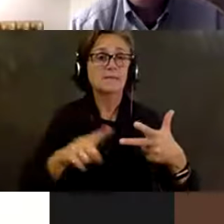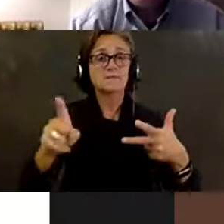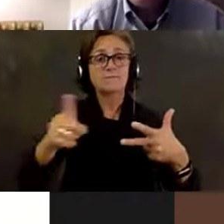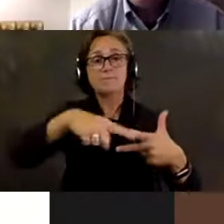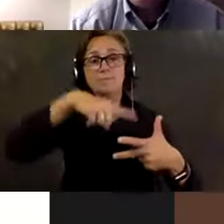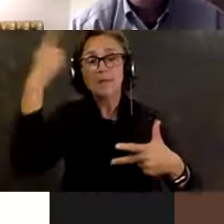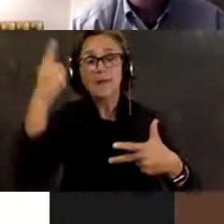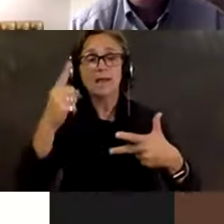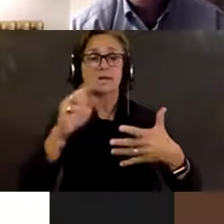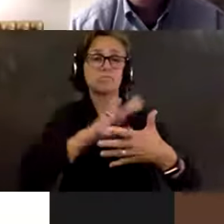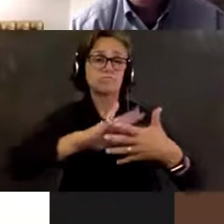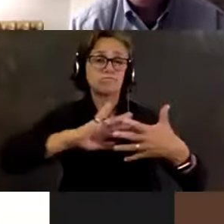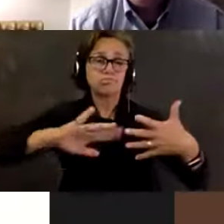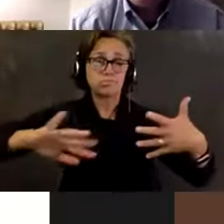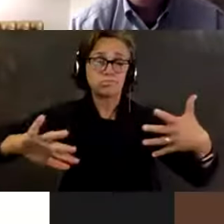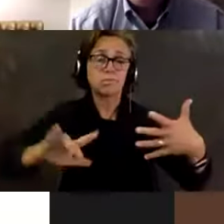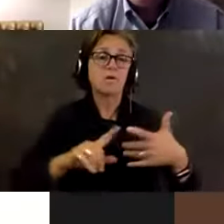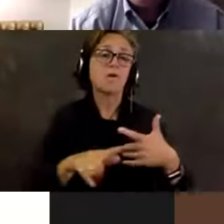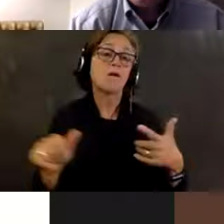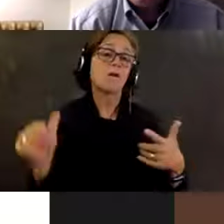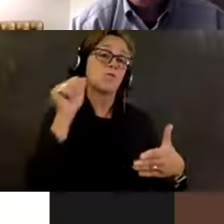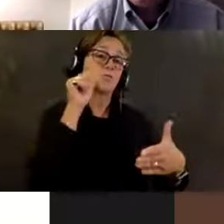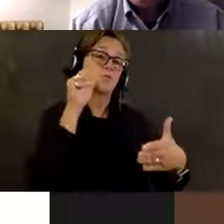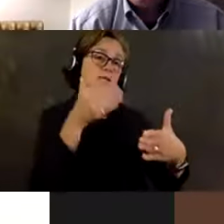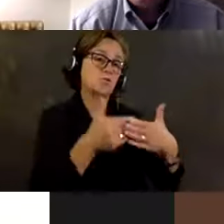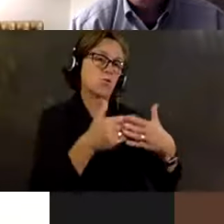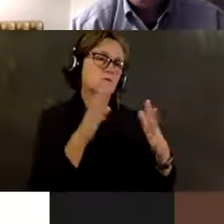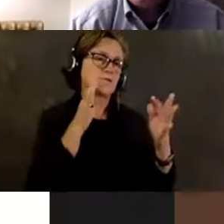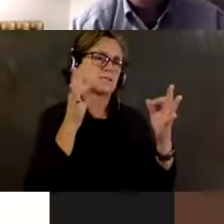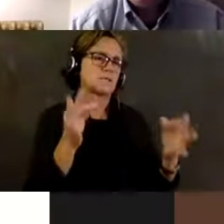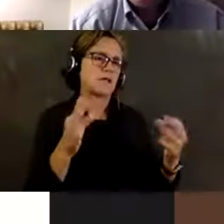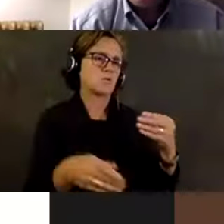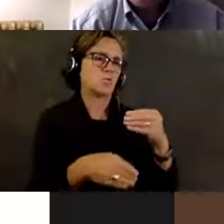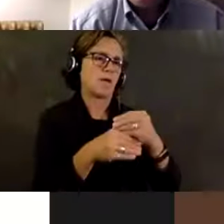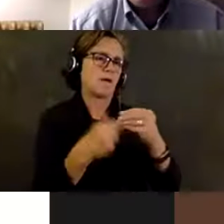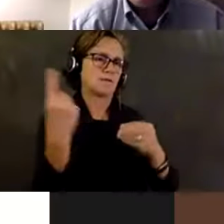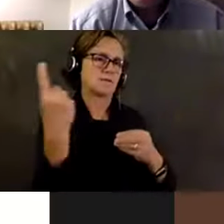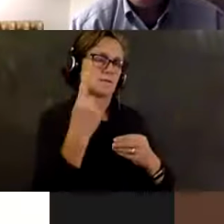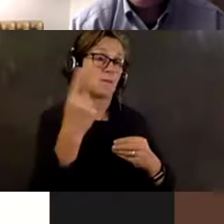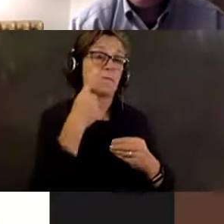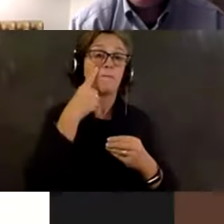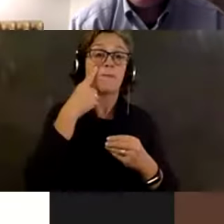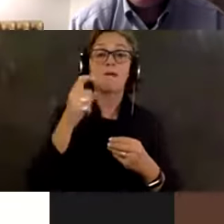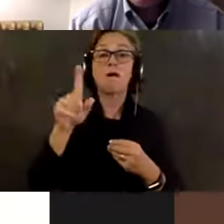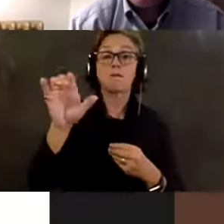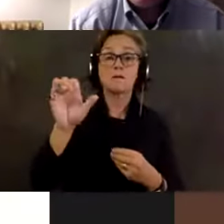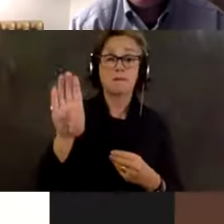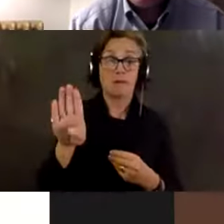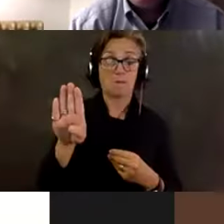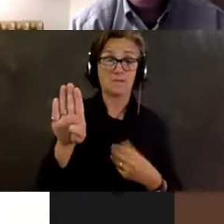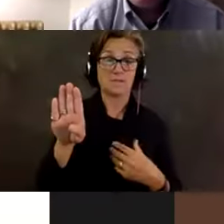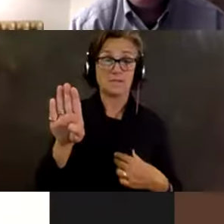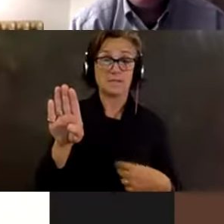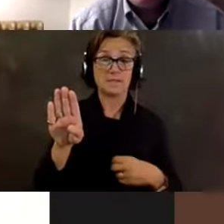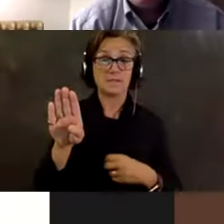the twist that my daughter thought of was that most clubs, you have people that